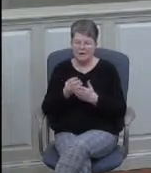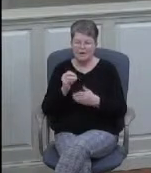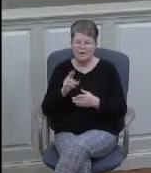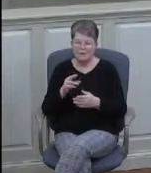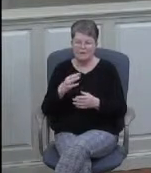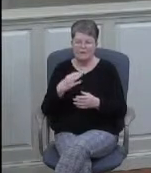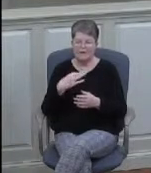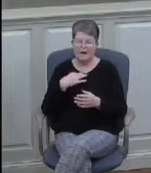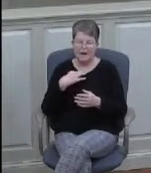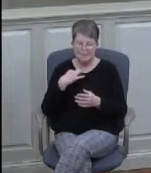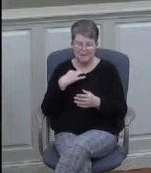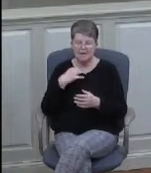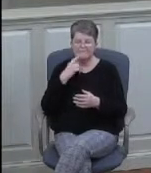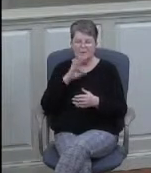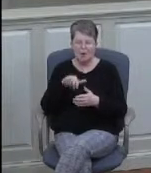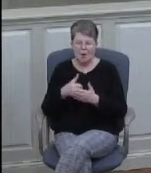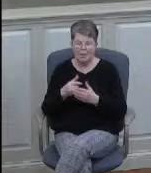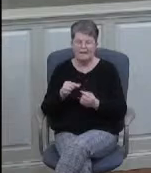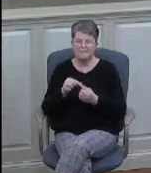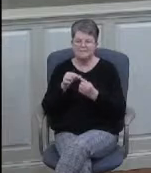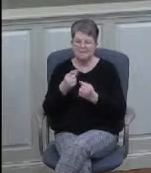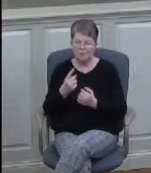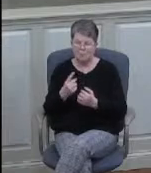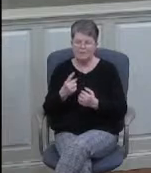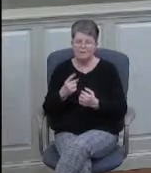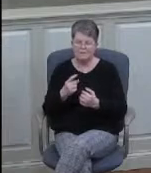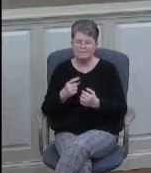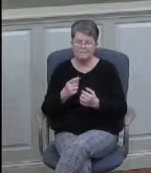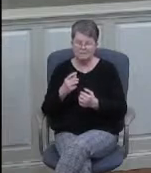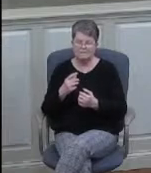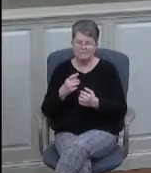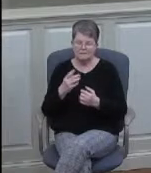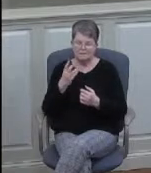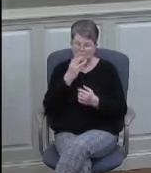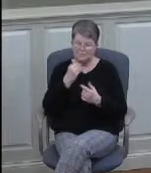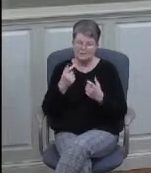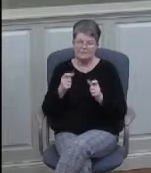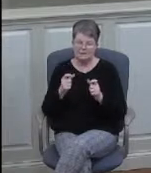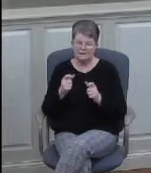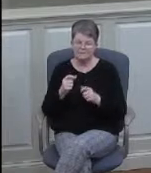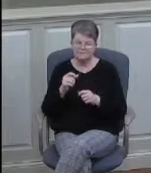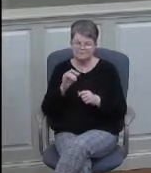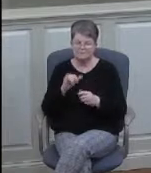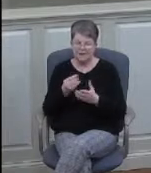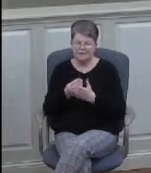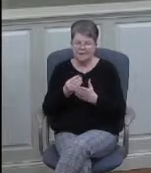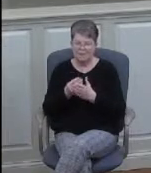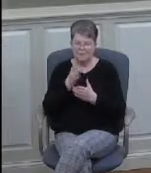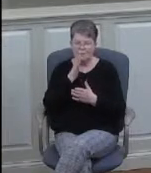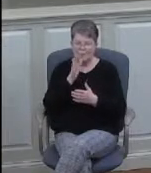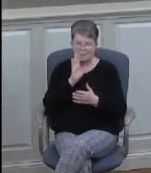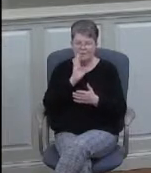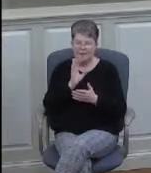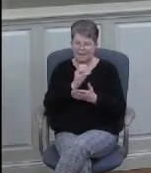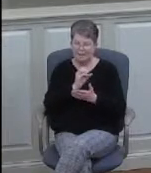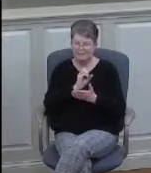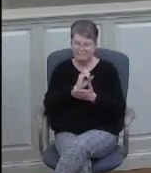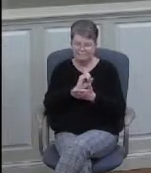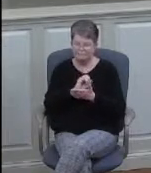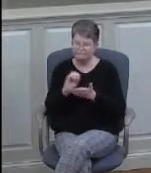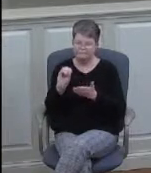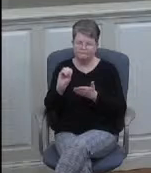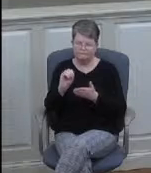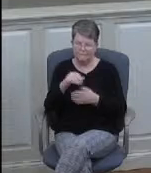for all but one, which is significant. Wow, that's great. Yeah. So those that fund will be zeroed out in the next few